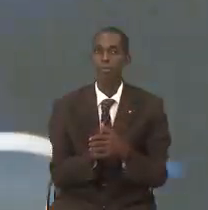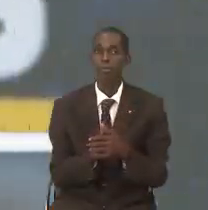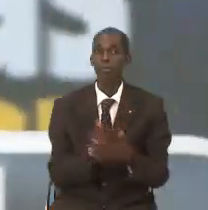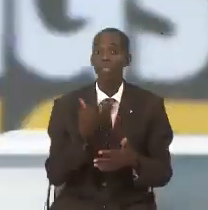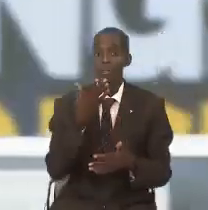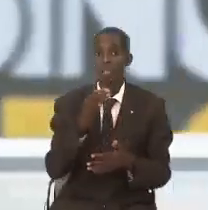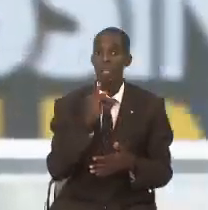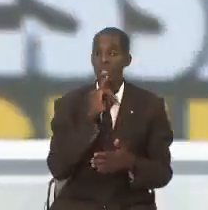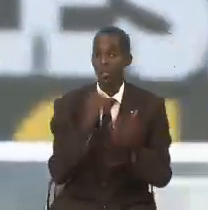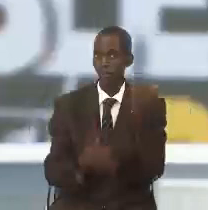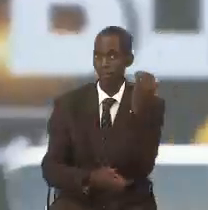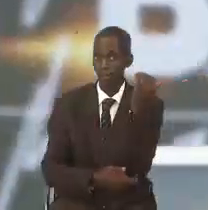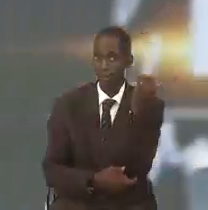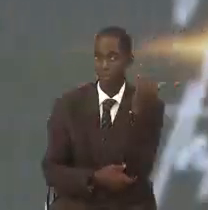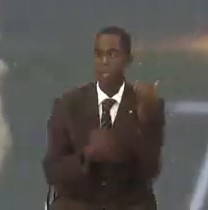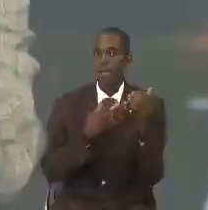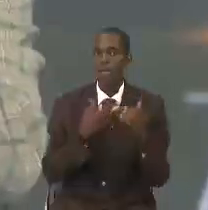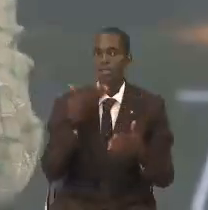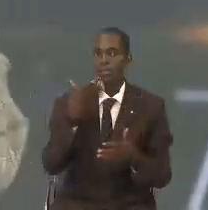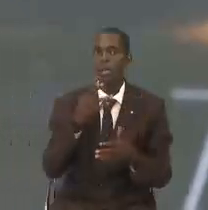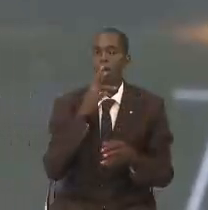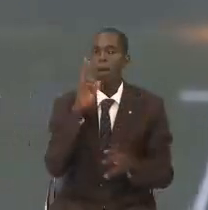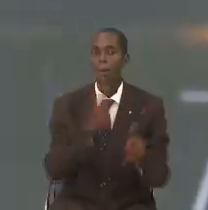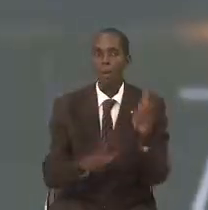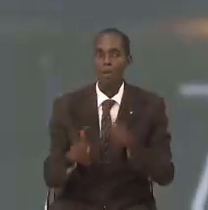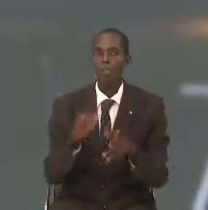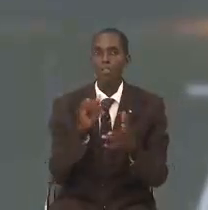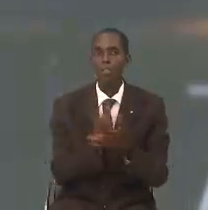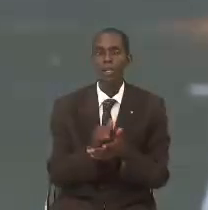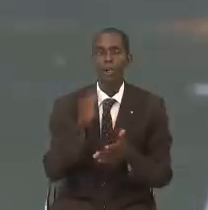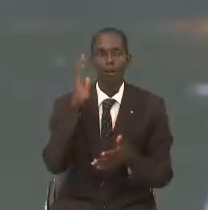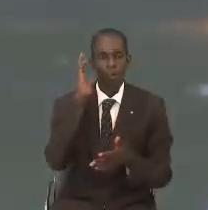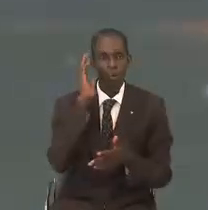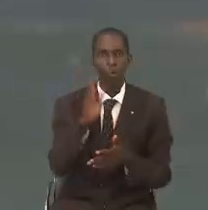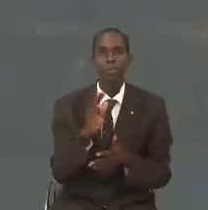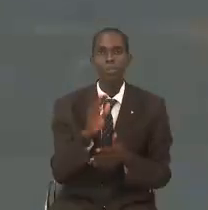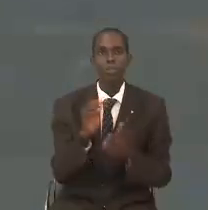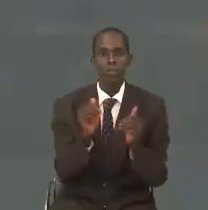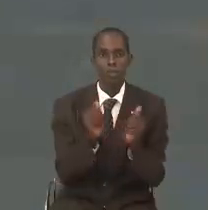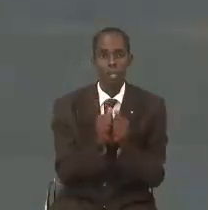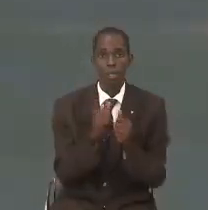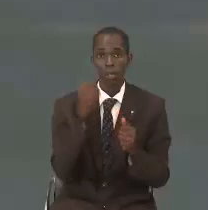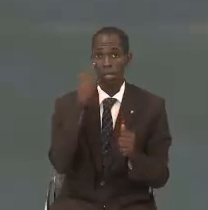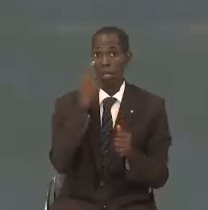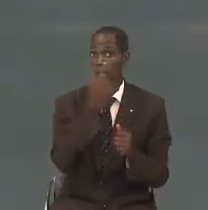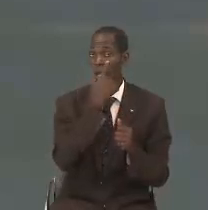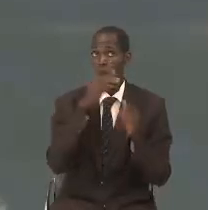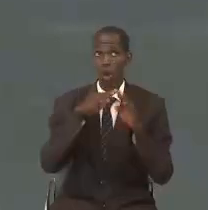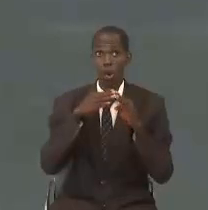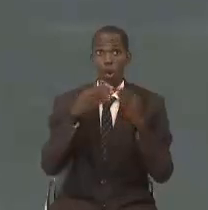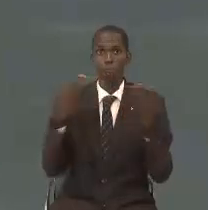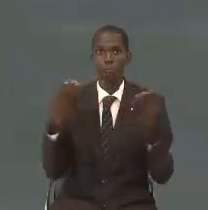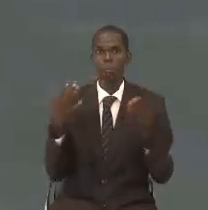and there are people that with their face, with their eyes wide open, they know